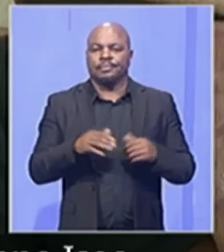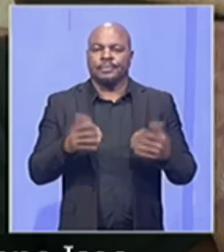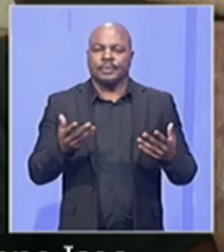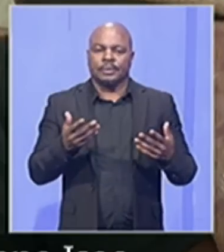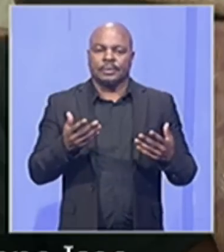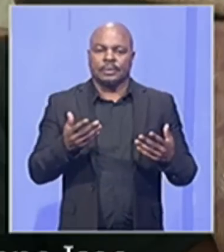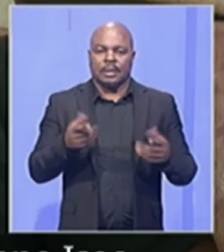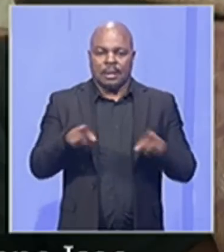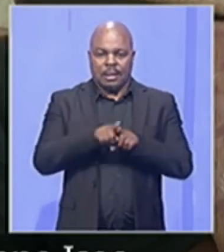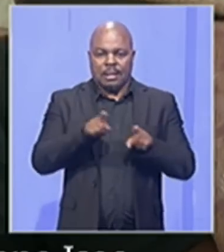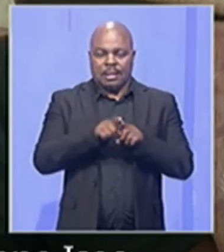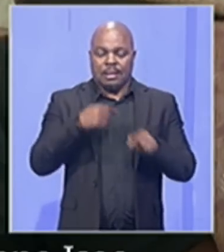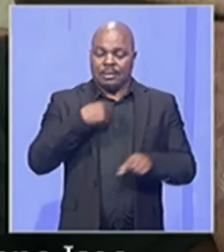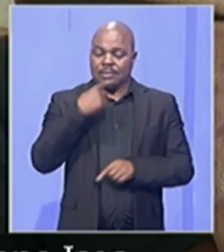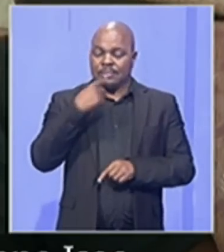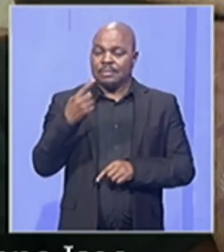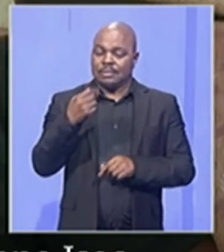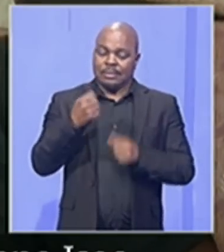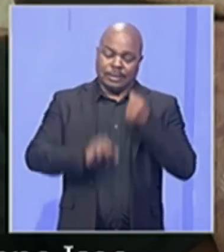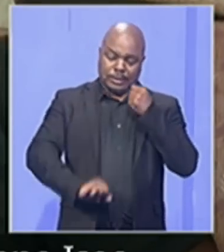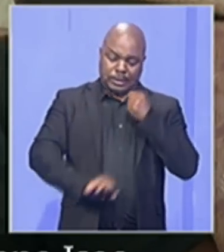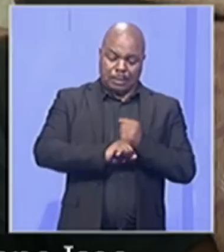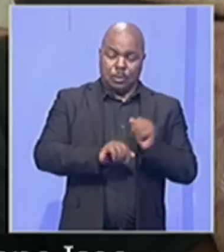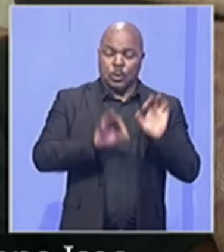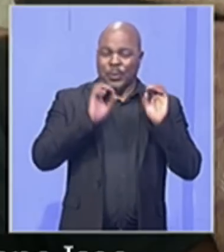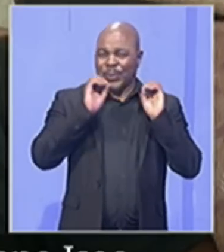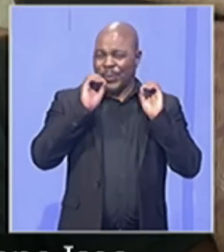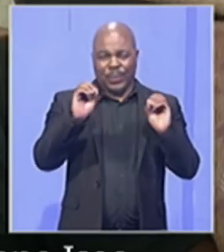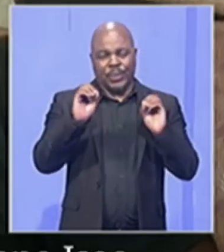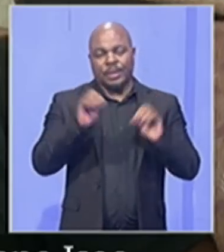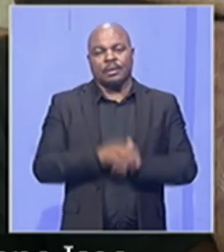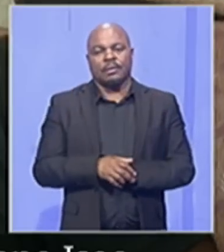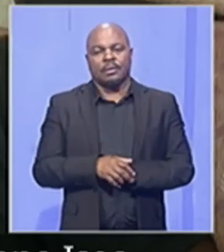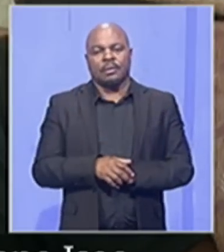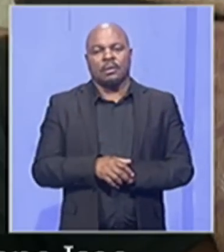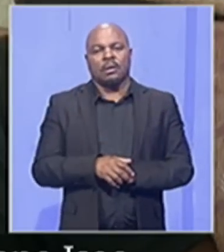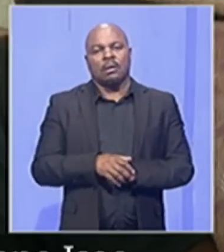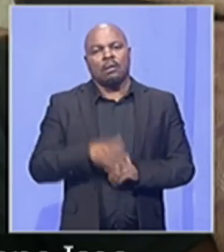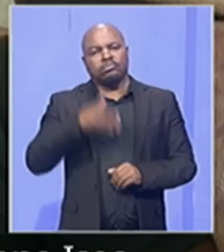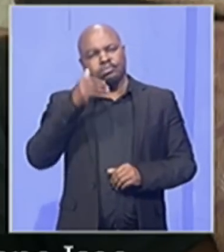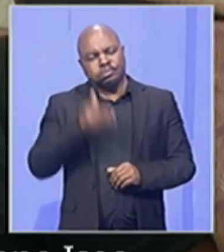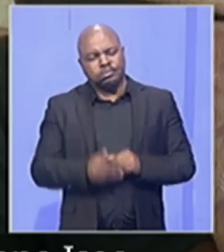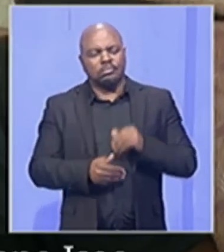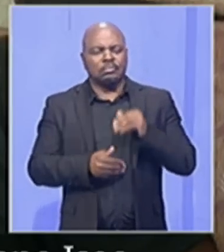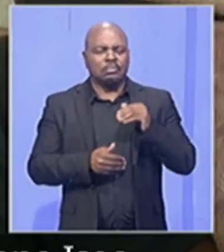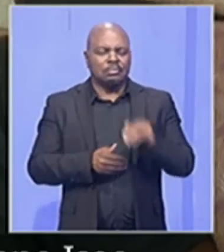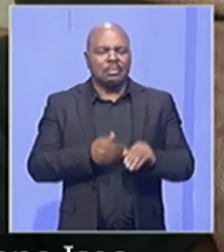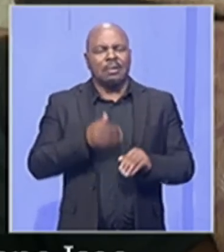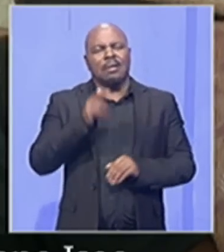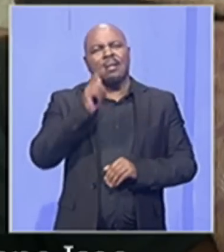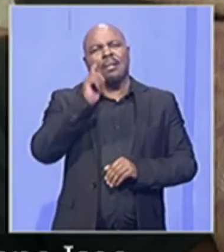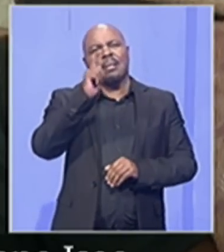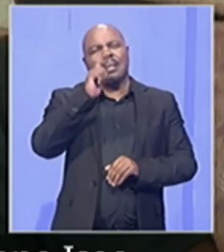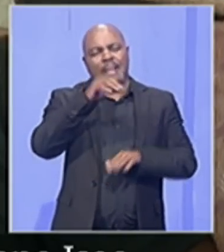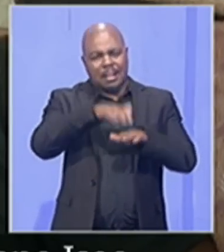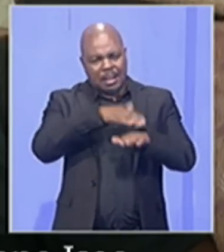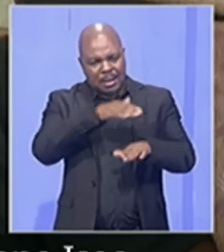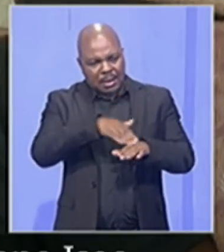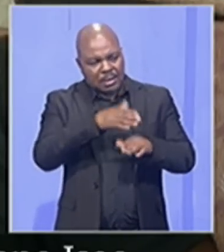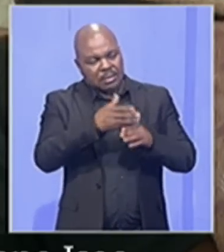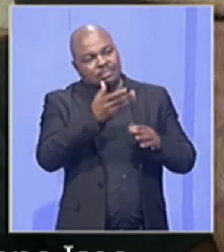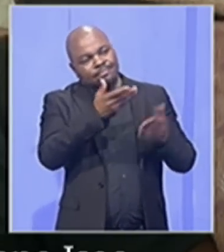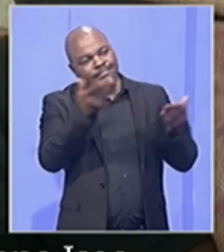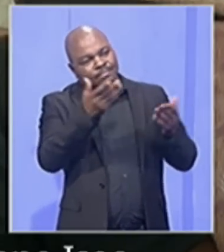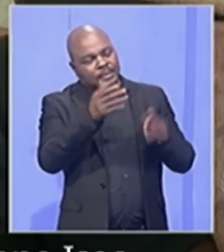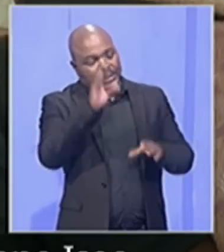like I said, support ne ke sa ikry at all. Ke tseile sebaka go kreya thuso ko